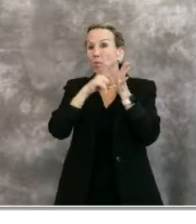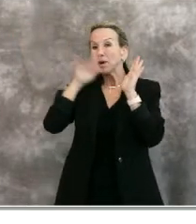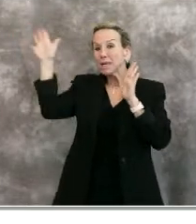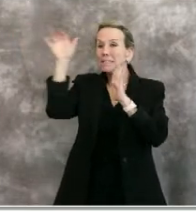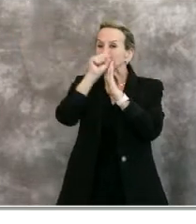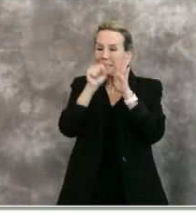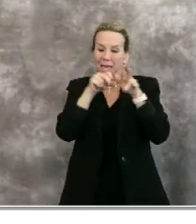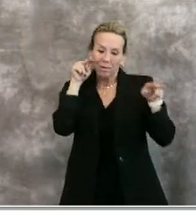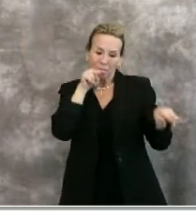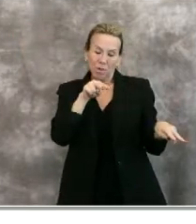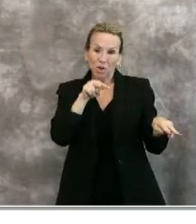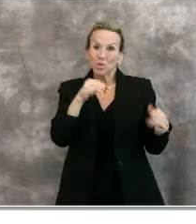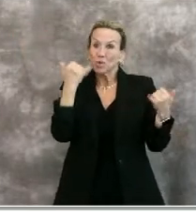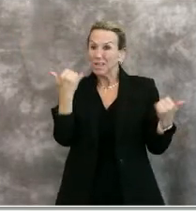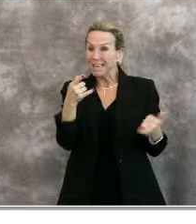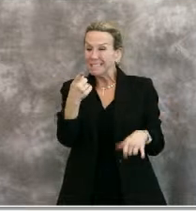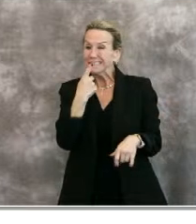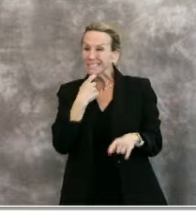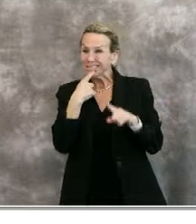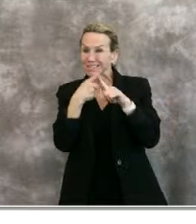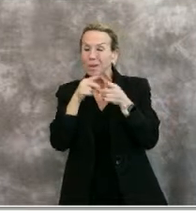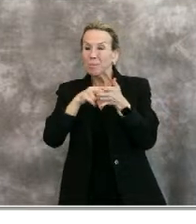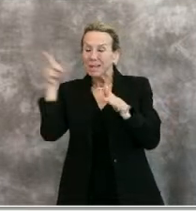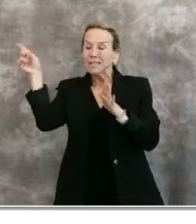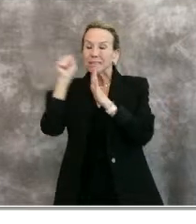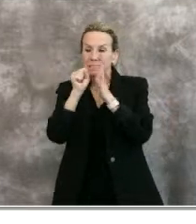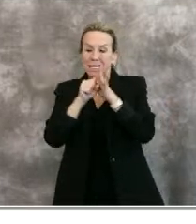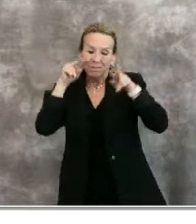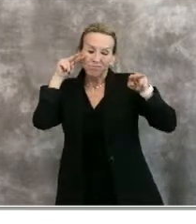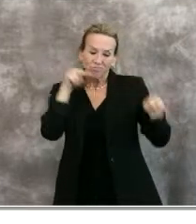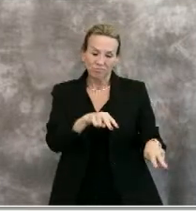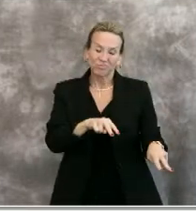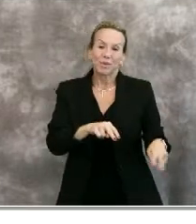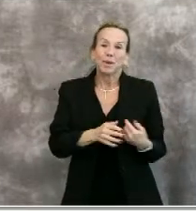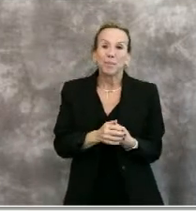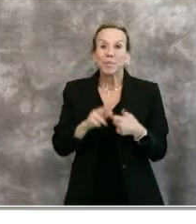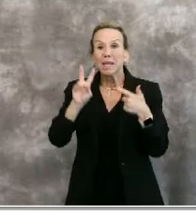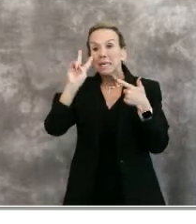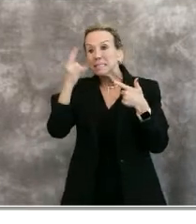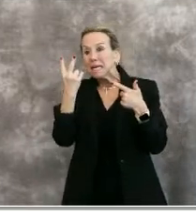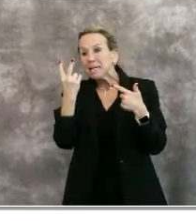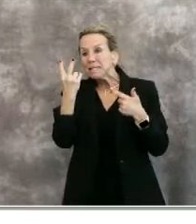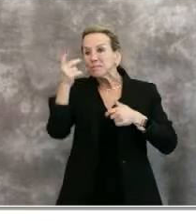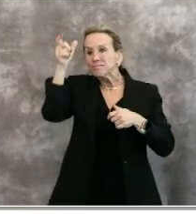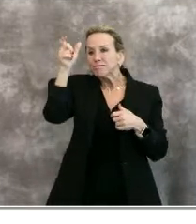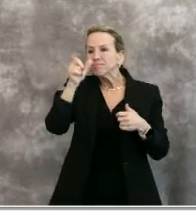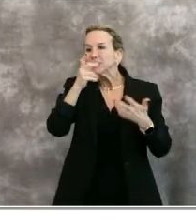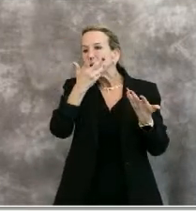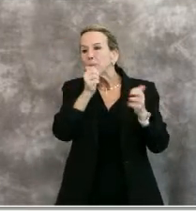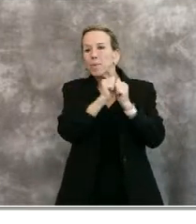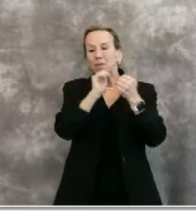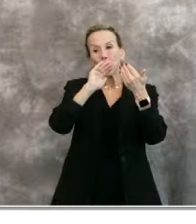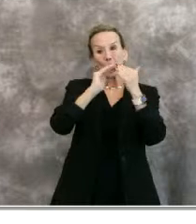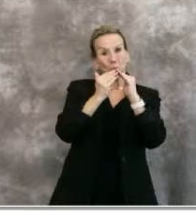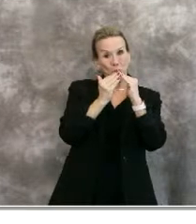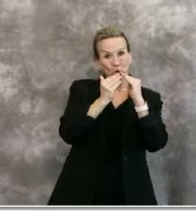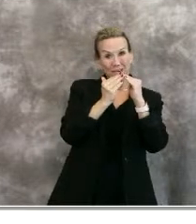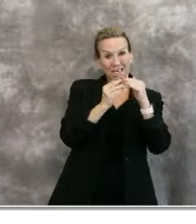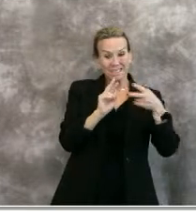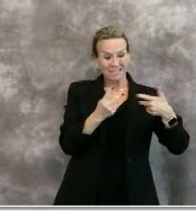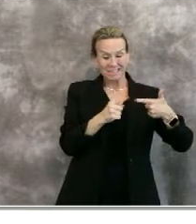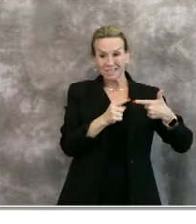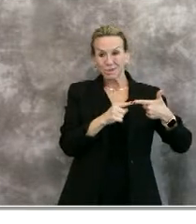list. So that continues to be abnormal. The second is outbreak. Community outbreaks. We have